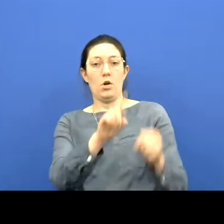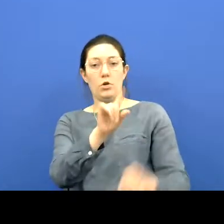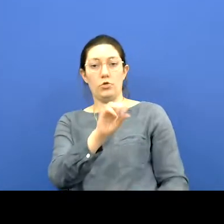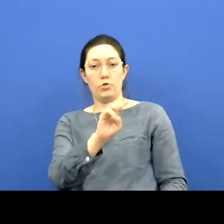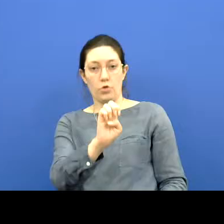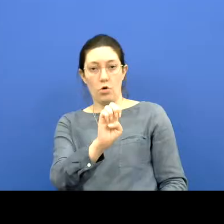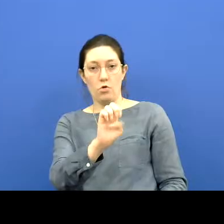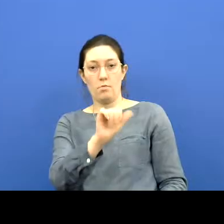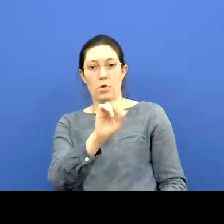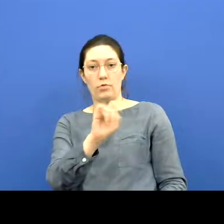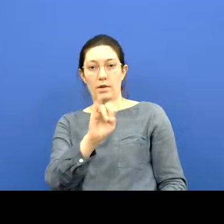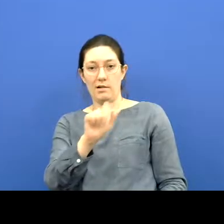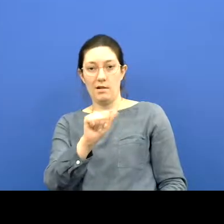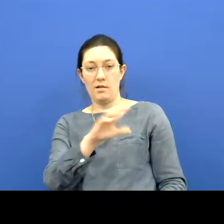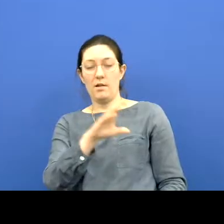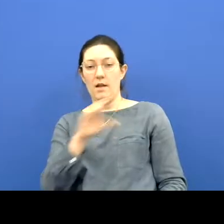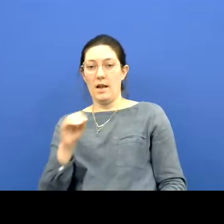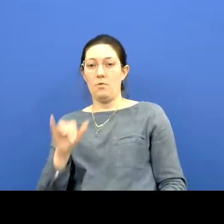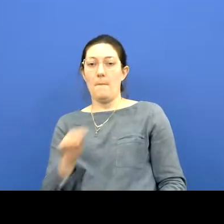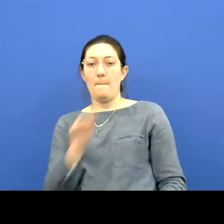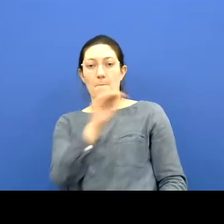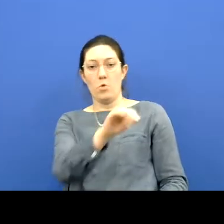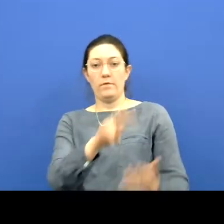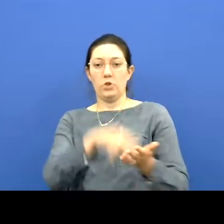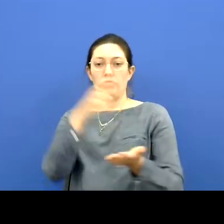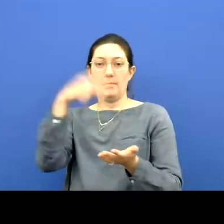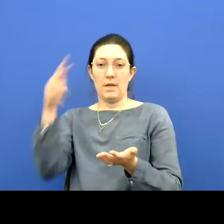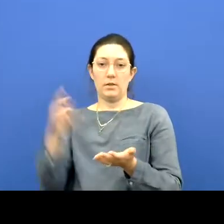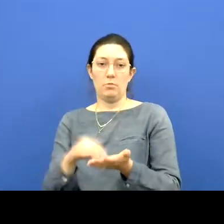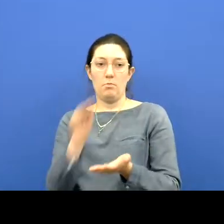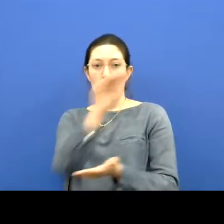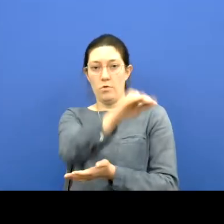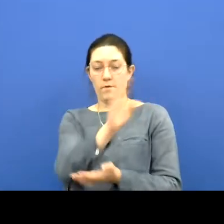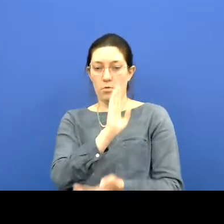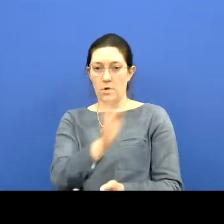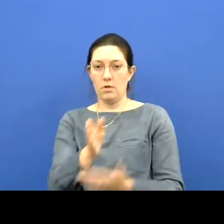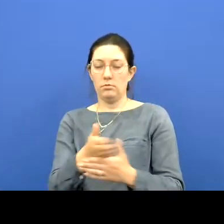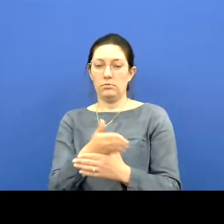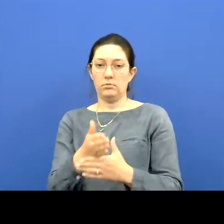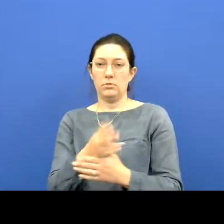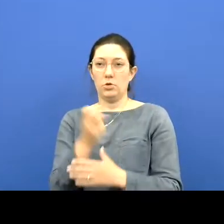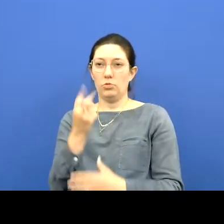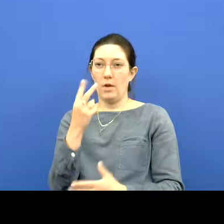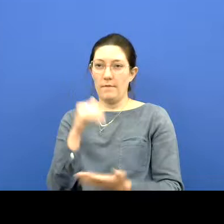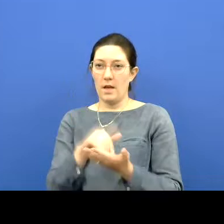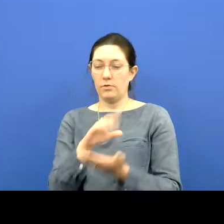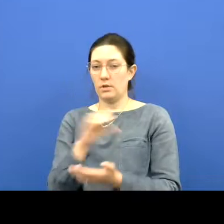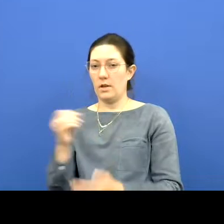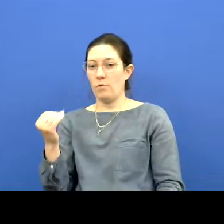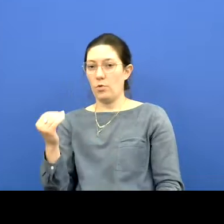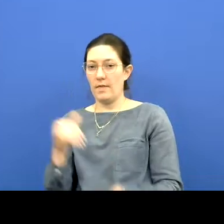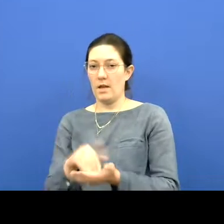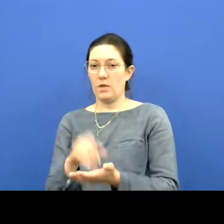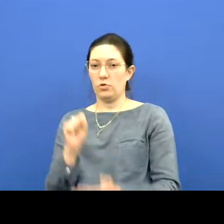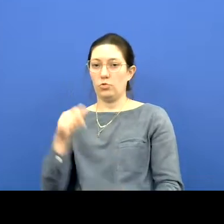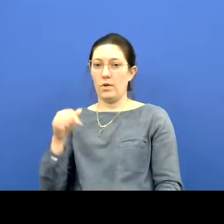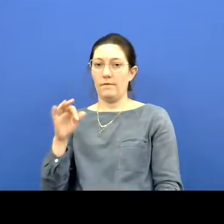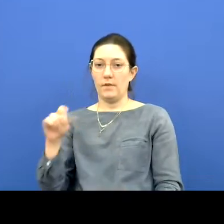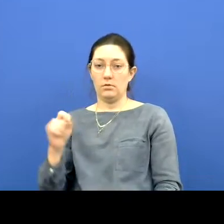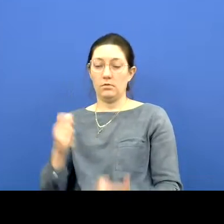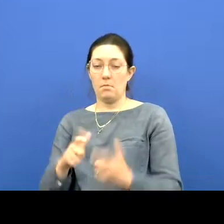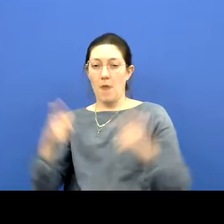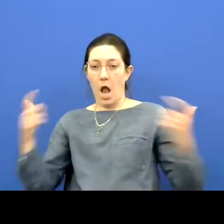the gymnastics into the western half of Minette Hall. So it would be between 12,000 and 14,000 square feet. So a